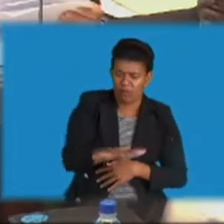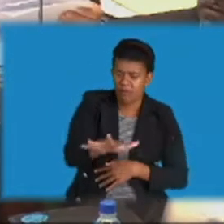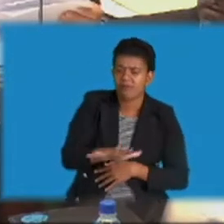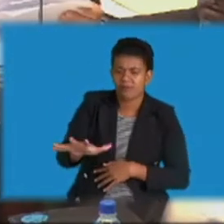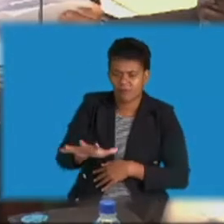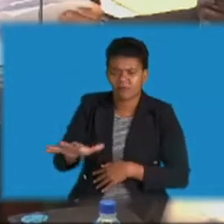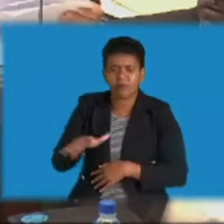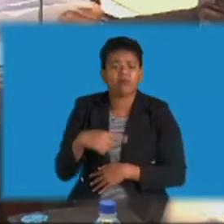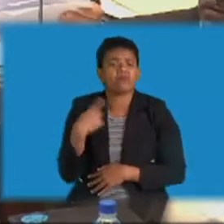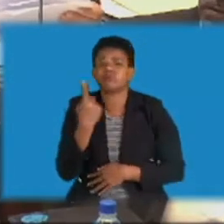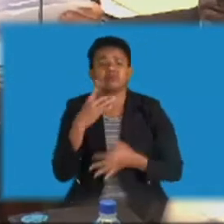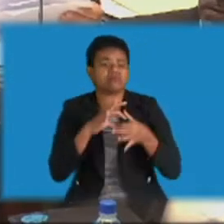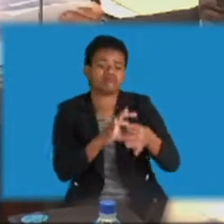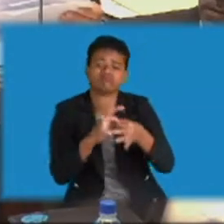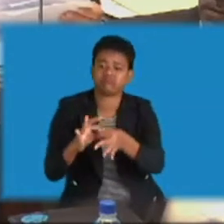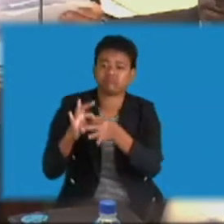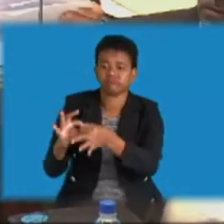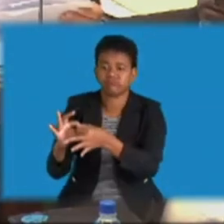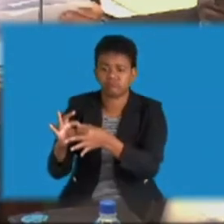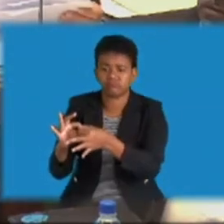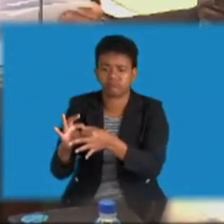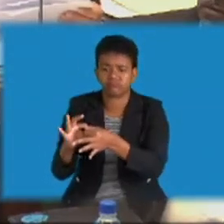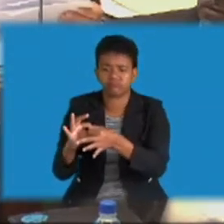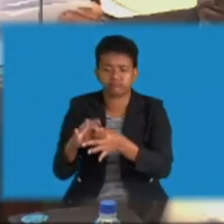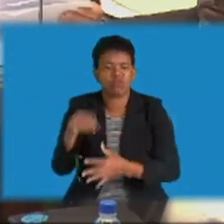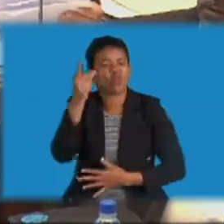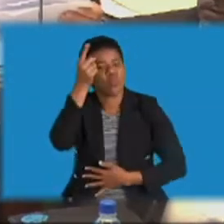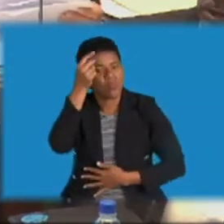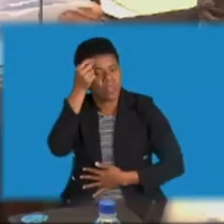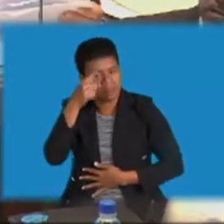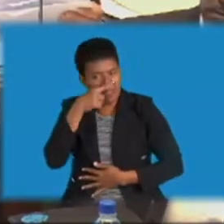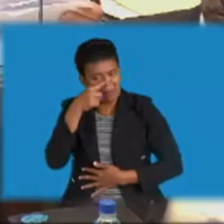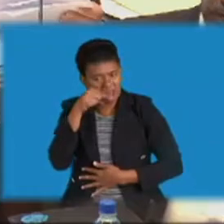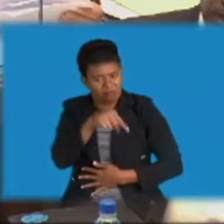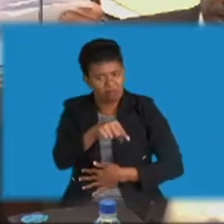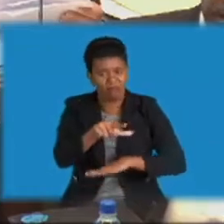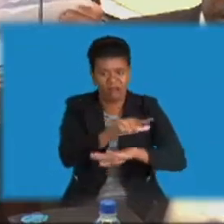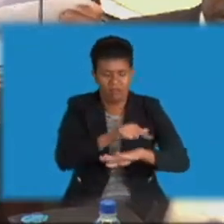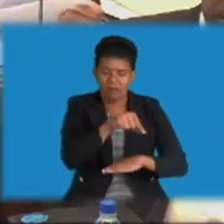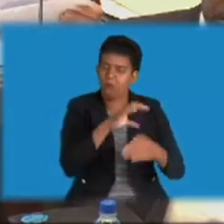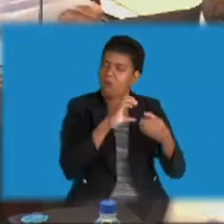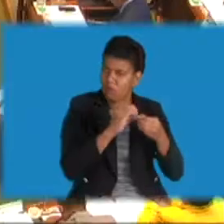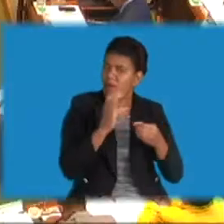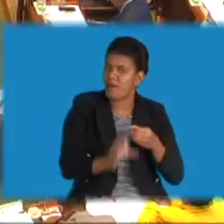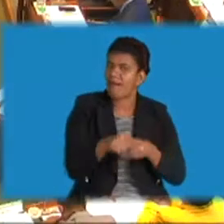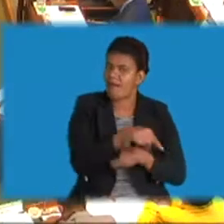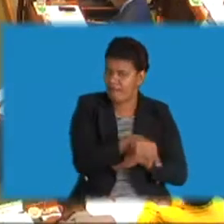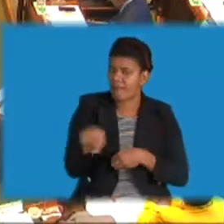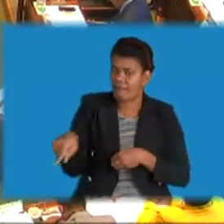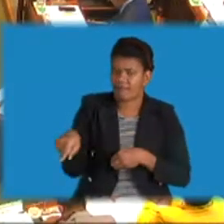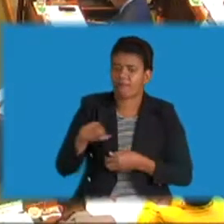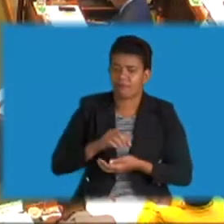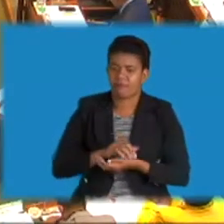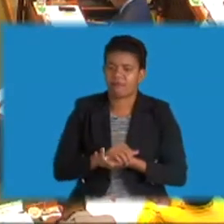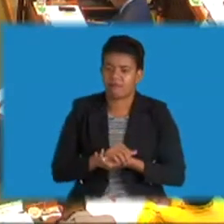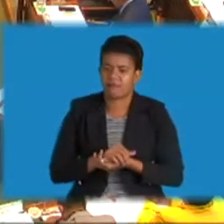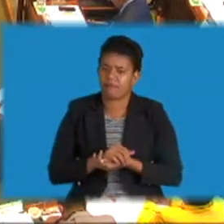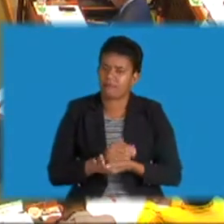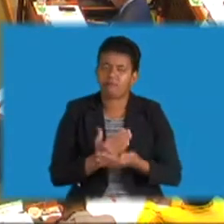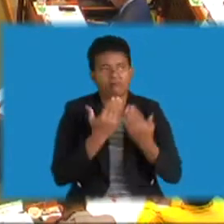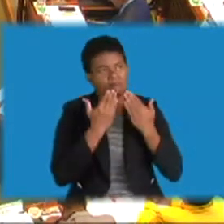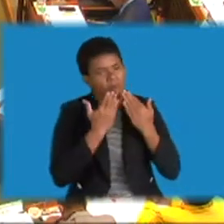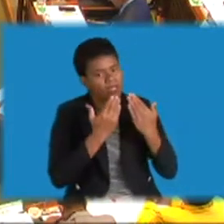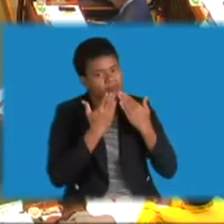the land-owning units who lease their land to Fiji Pine Limited. Thank you very much. Thank you. I give the floor to the Honourable